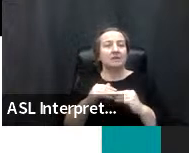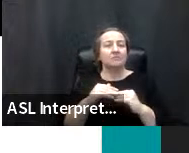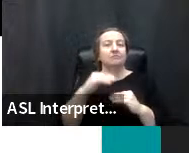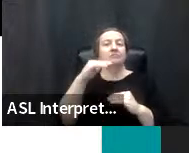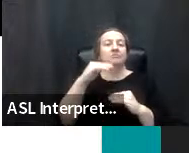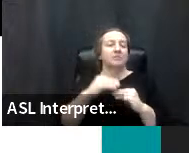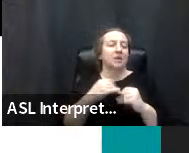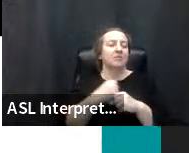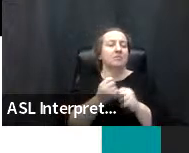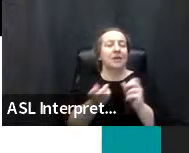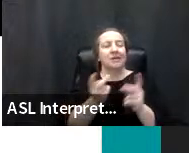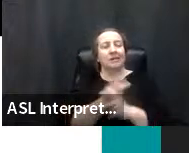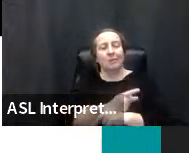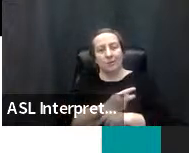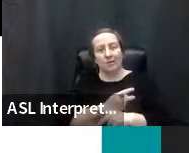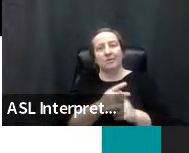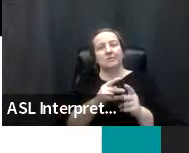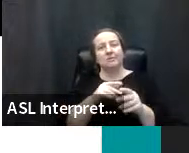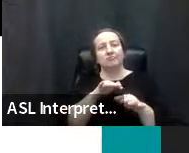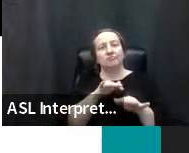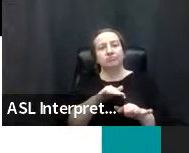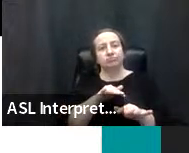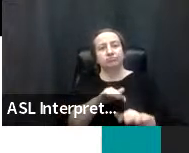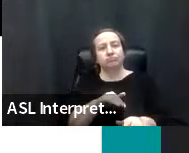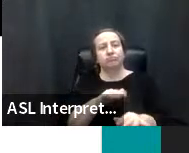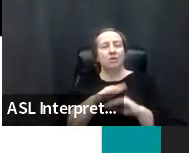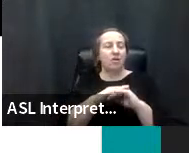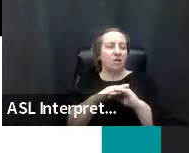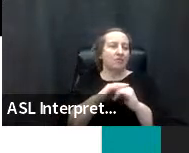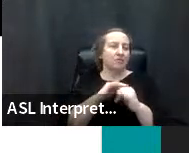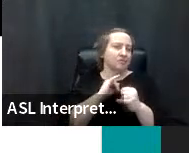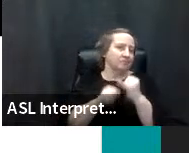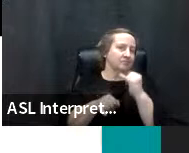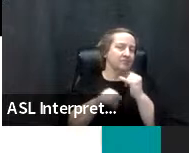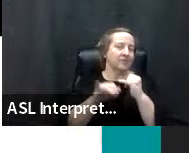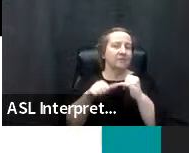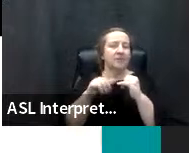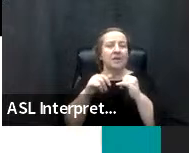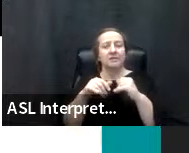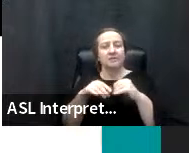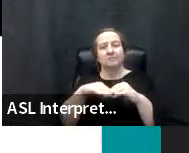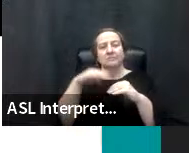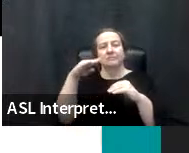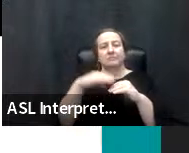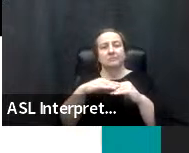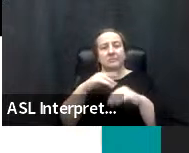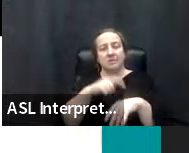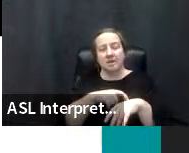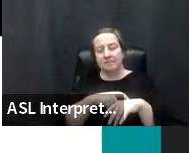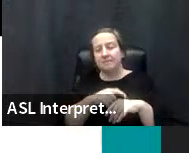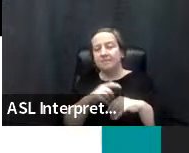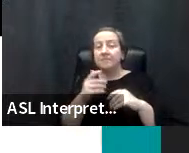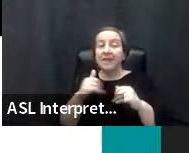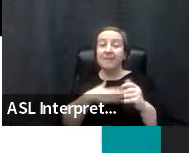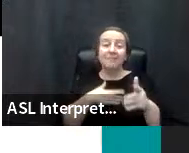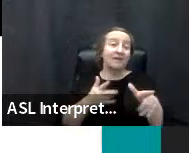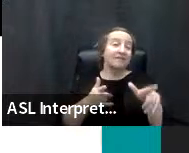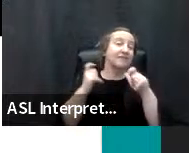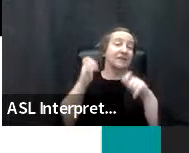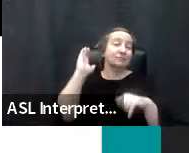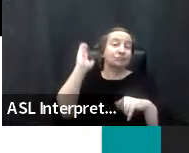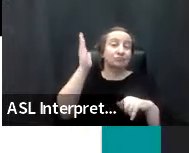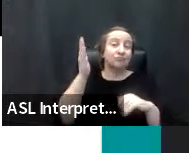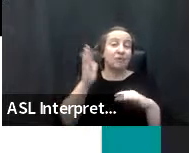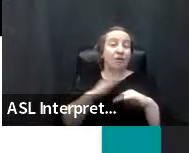to the congestion and extending that congestion right on the shoulders of the peak period. So that was my fast presentation on